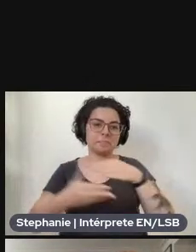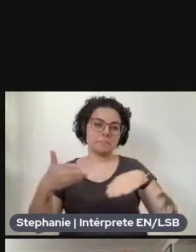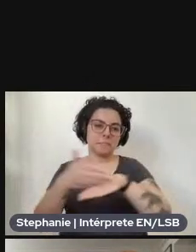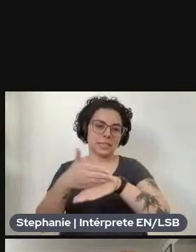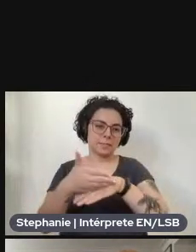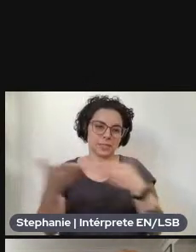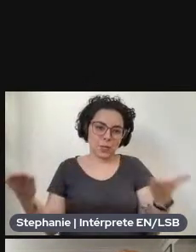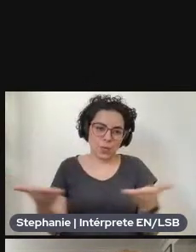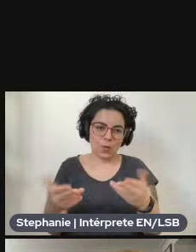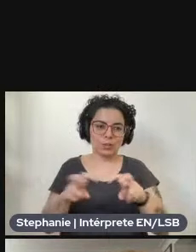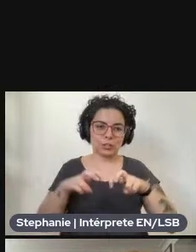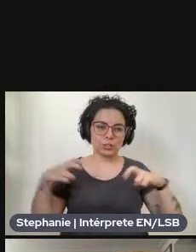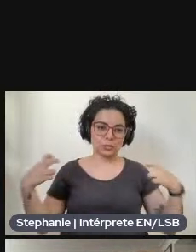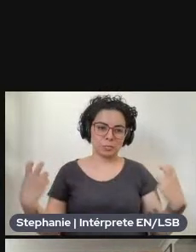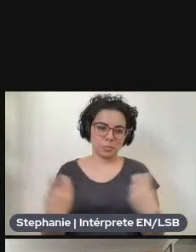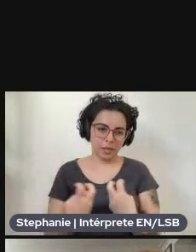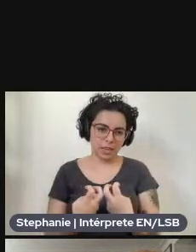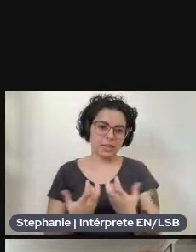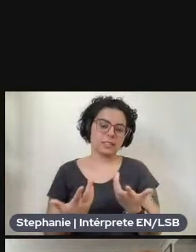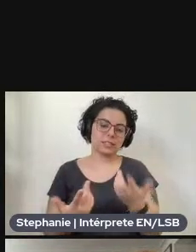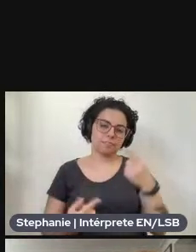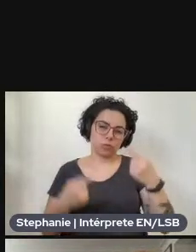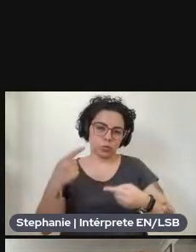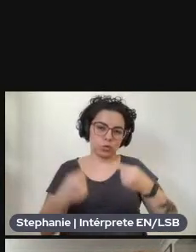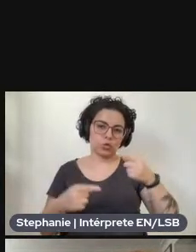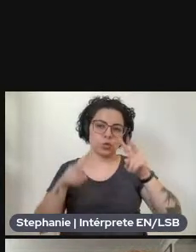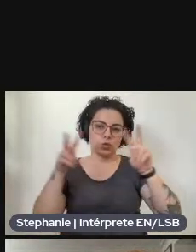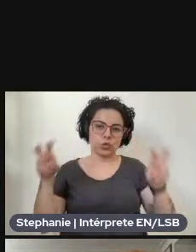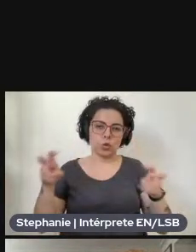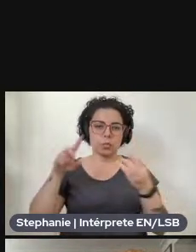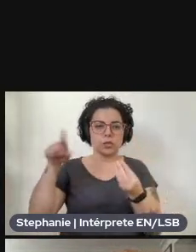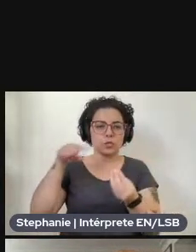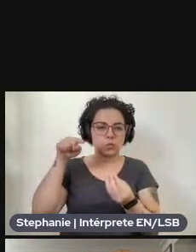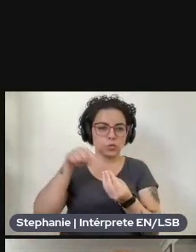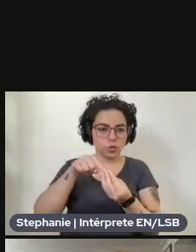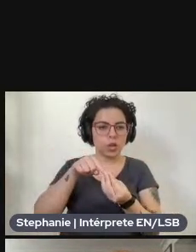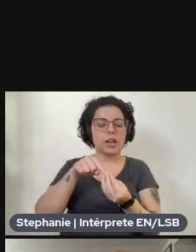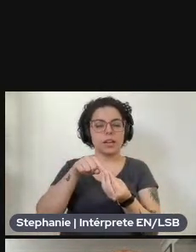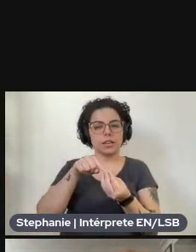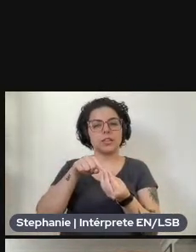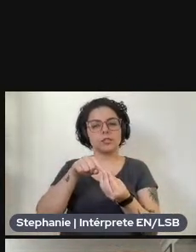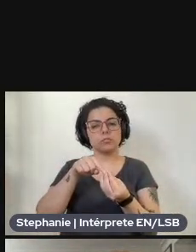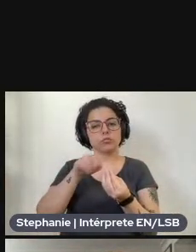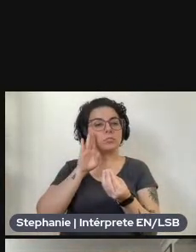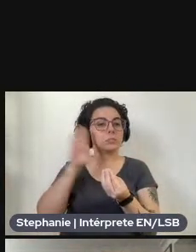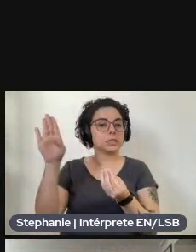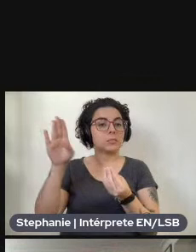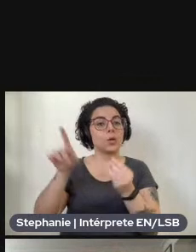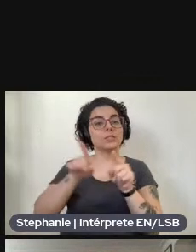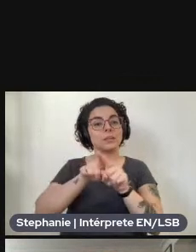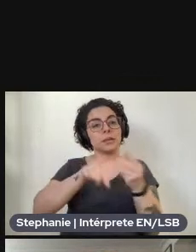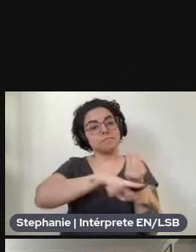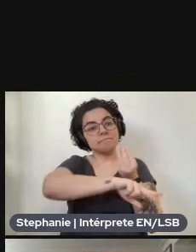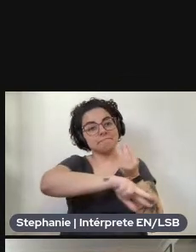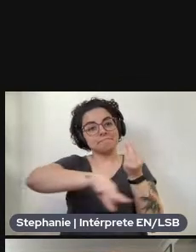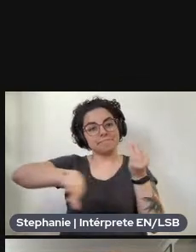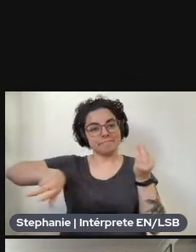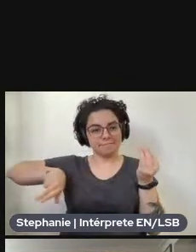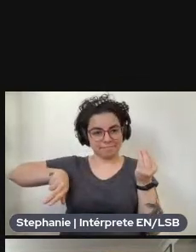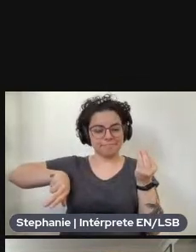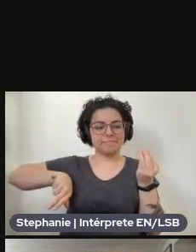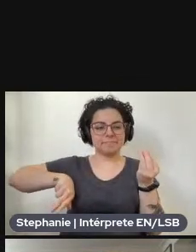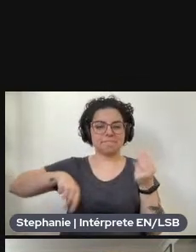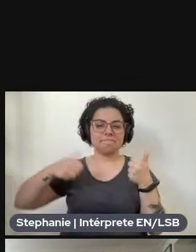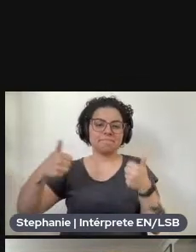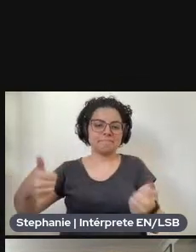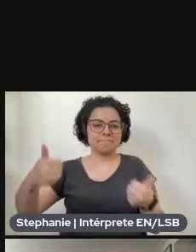mesa que pretendia trabalhar a questão do funcionalismo e funcionalismos. Muito obrigado